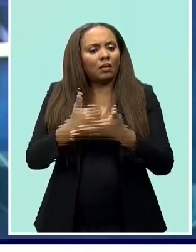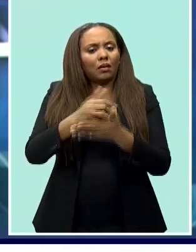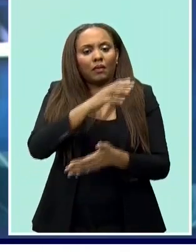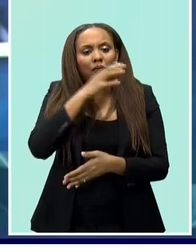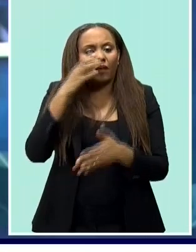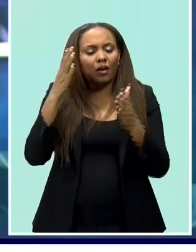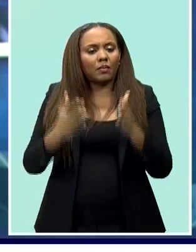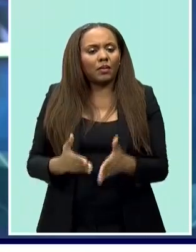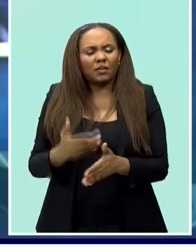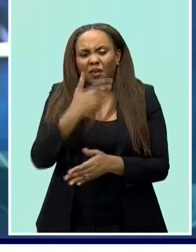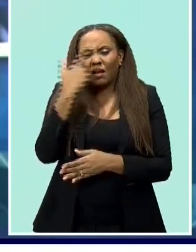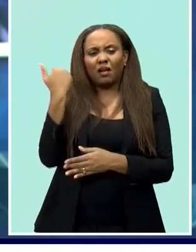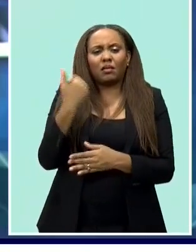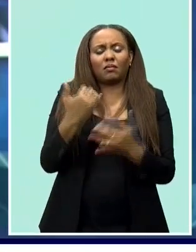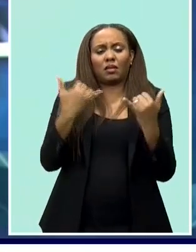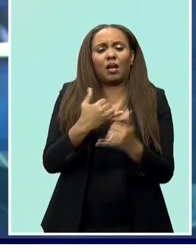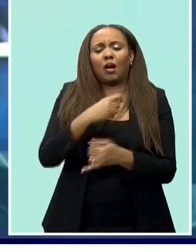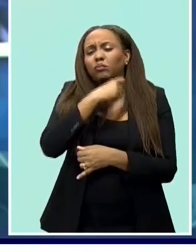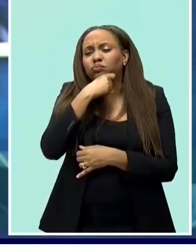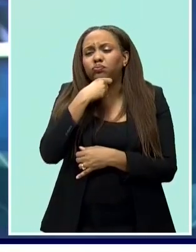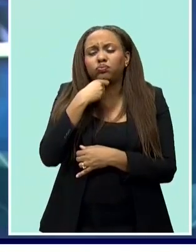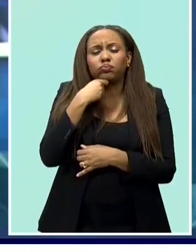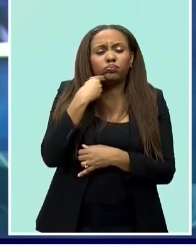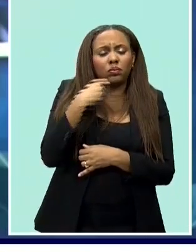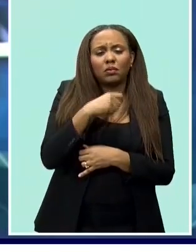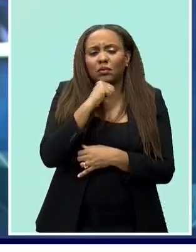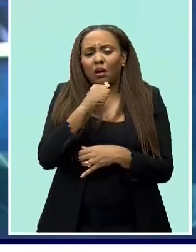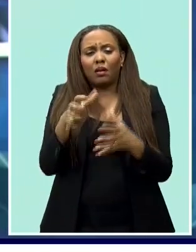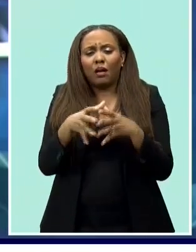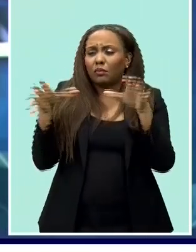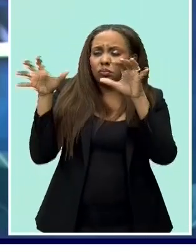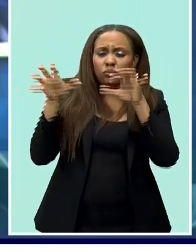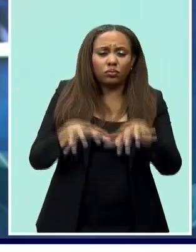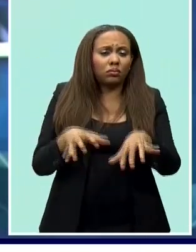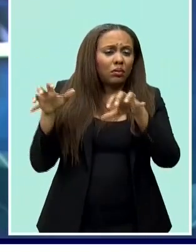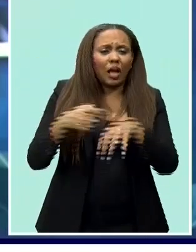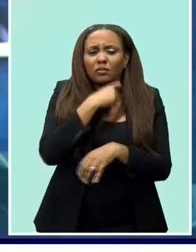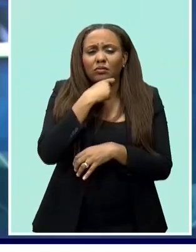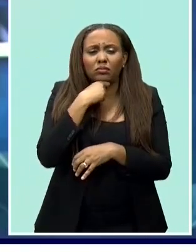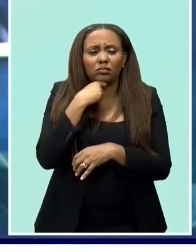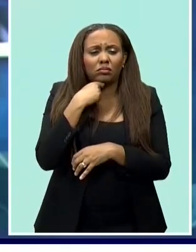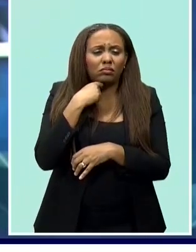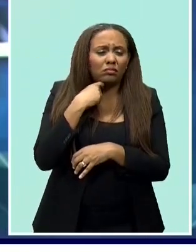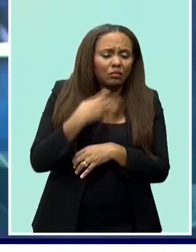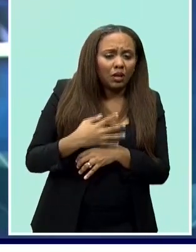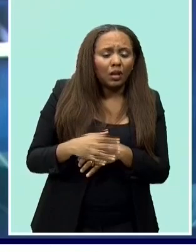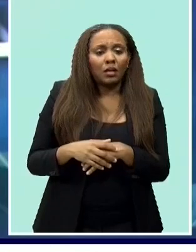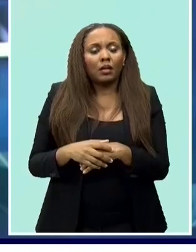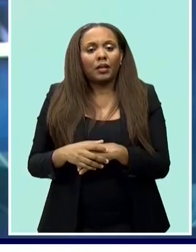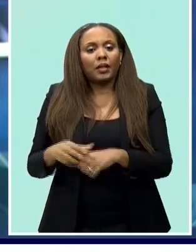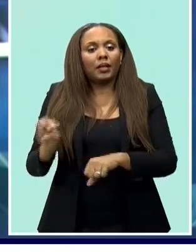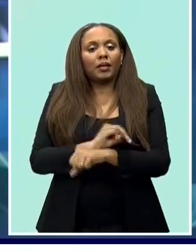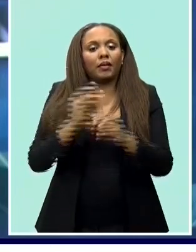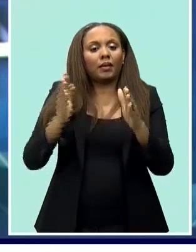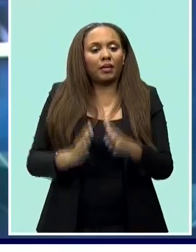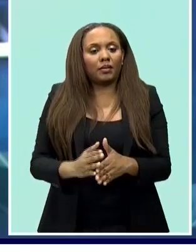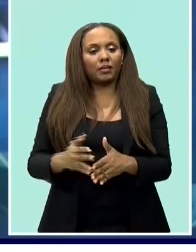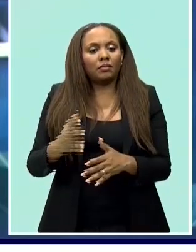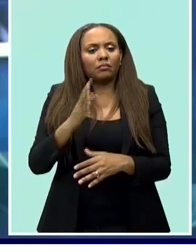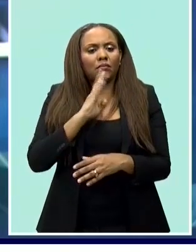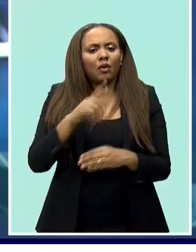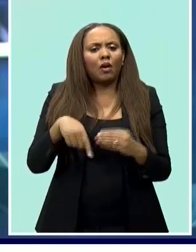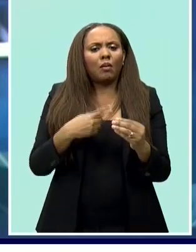help farmers affected by drought. That's according to Minister of Agriculture and Food Security Indar Weir, who has specifically referred to